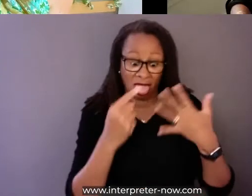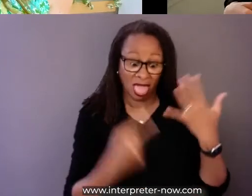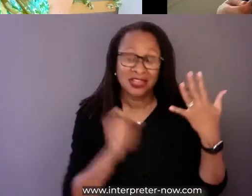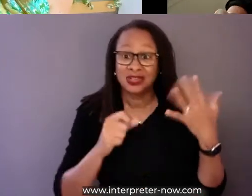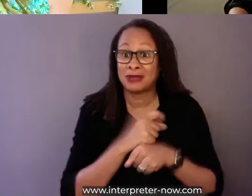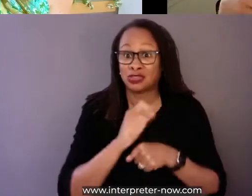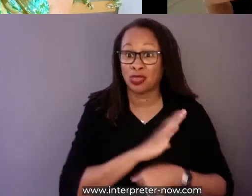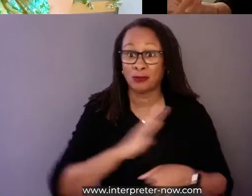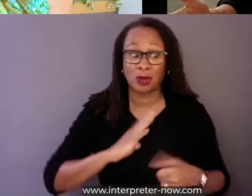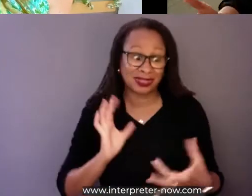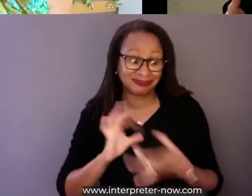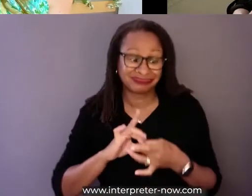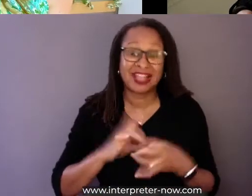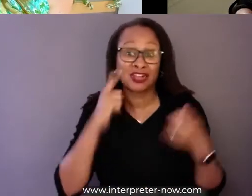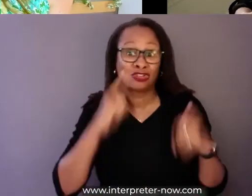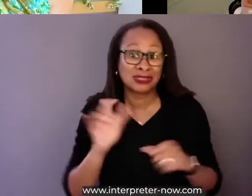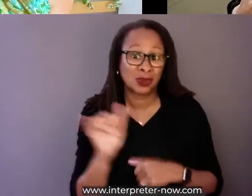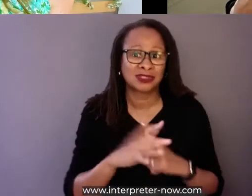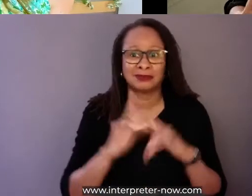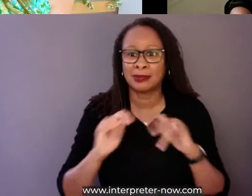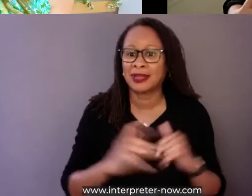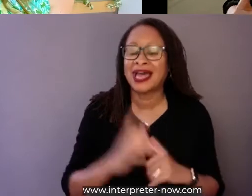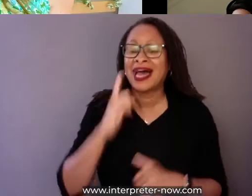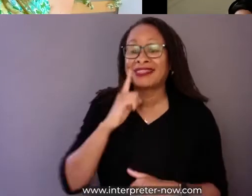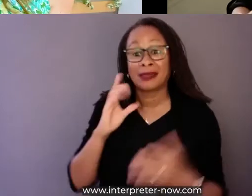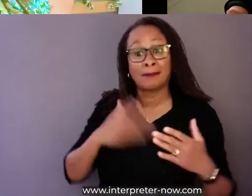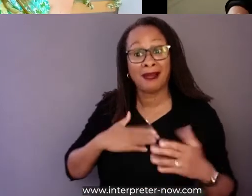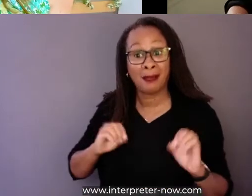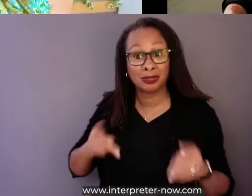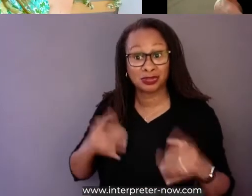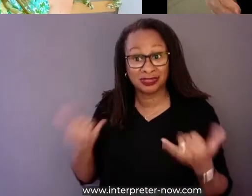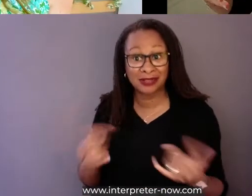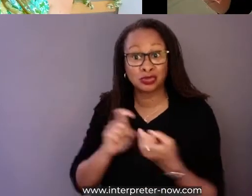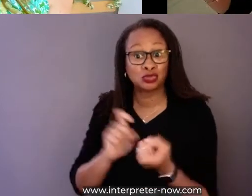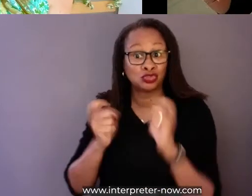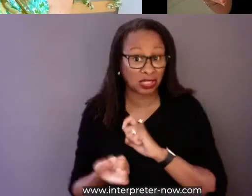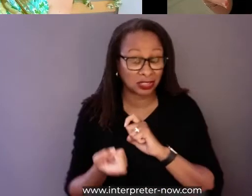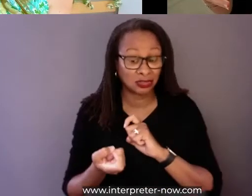board, et cetera, et cetera. And so I think that the opportunity that we had to change